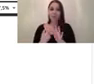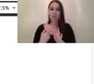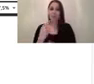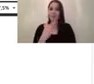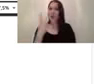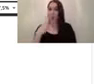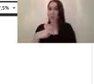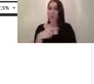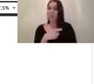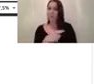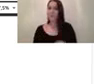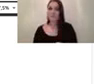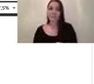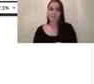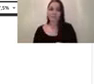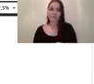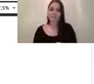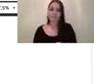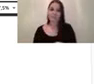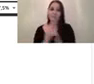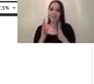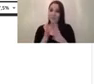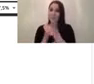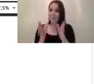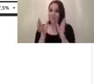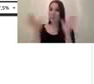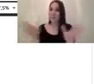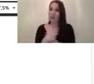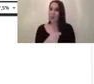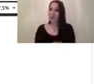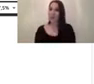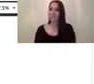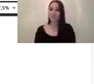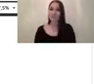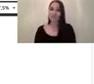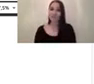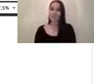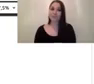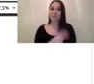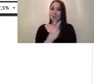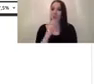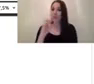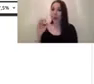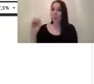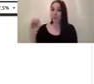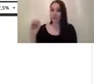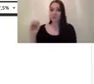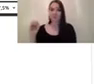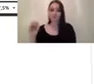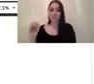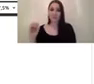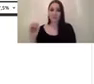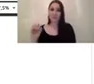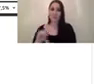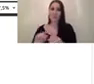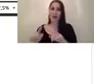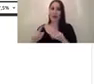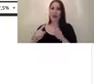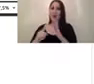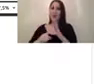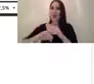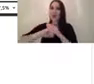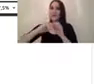It actually was pretty popular in the early 2000s, but nowadays the USB 3 is the direct